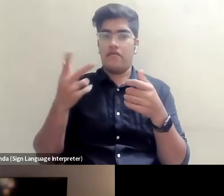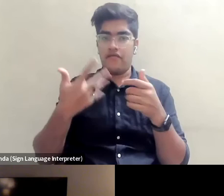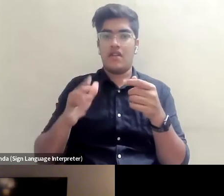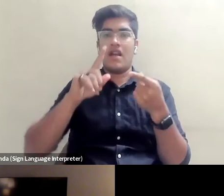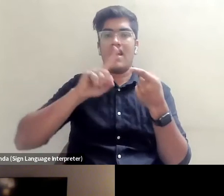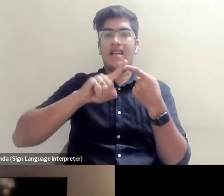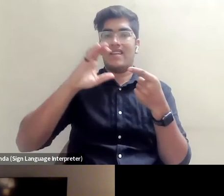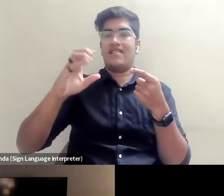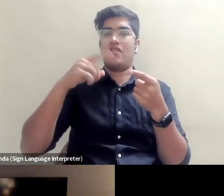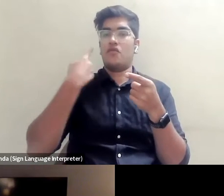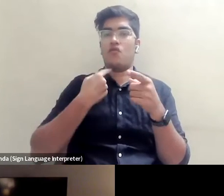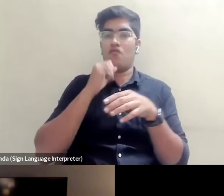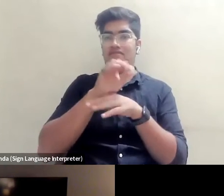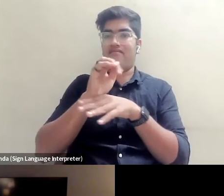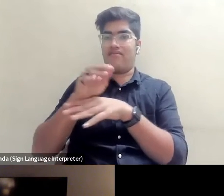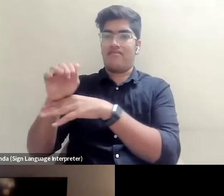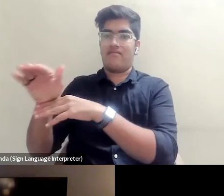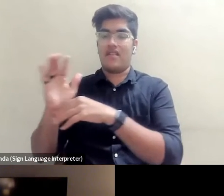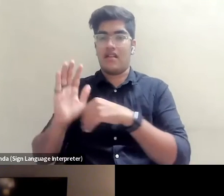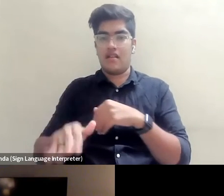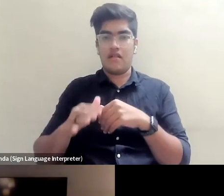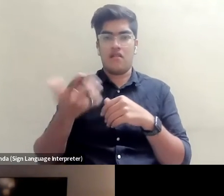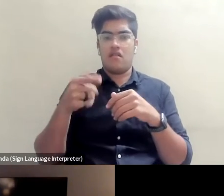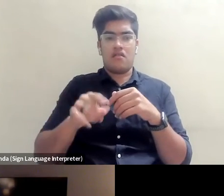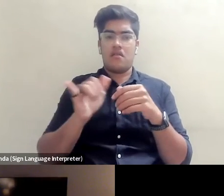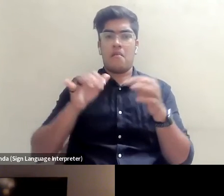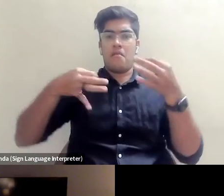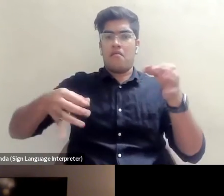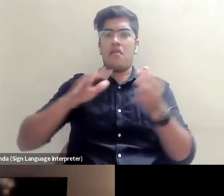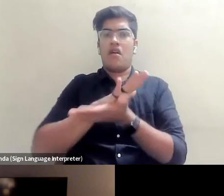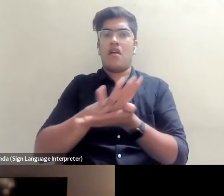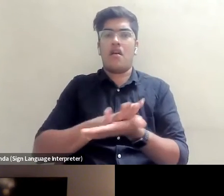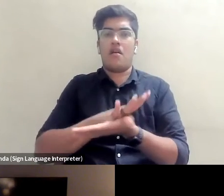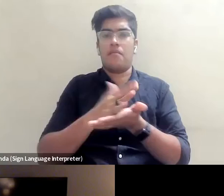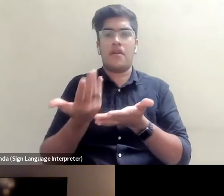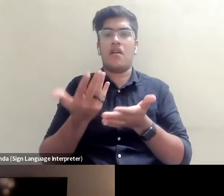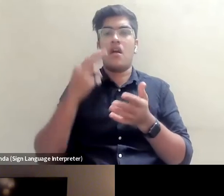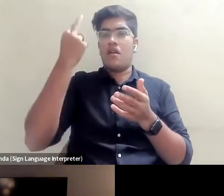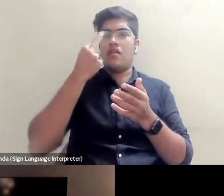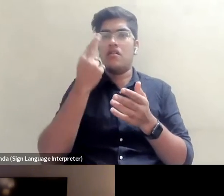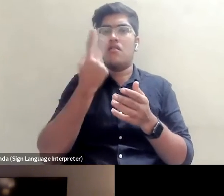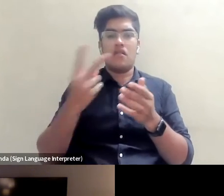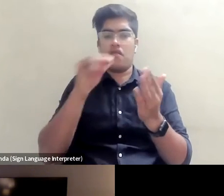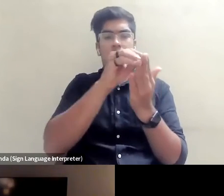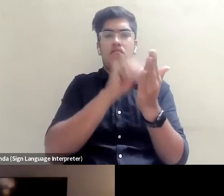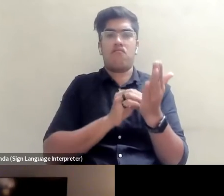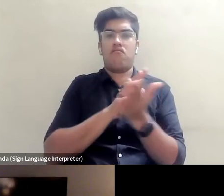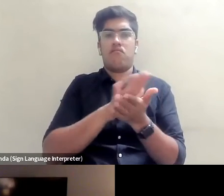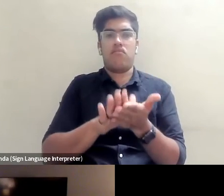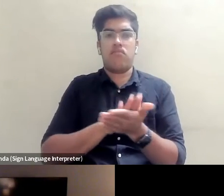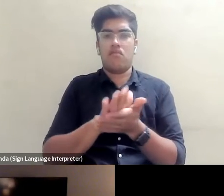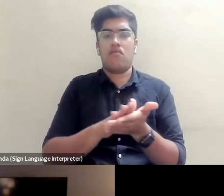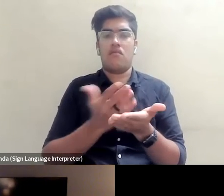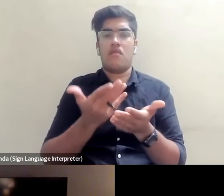Commission, and they're blank forms, like there's no grounds written. So a lot of times people arbitrarily just out of the blue